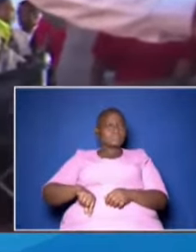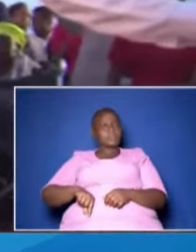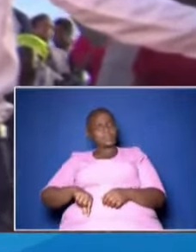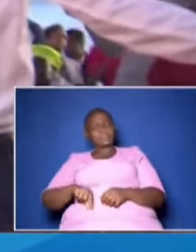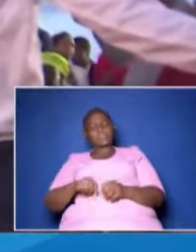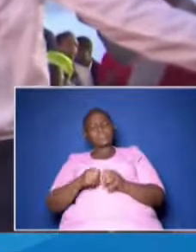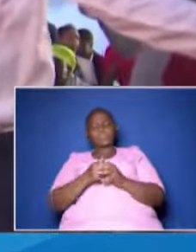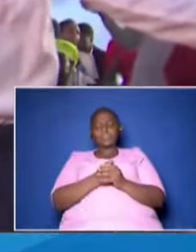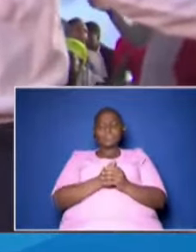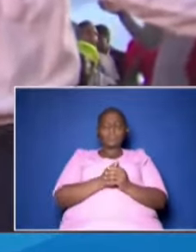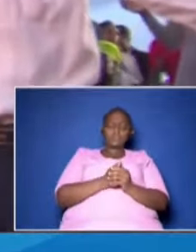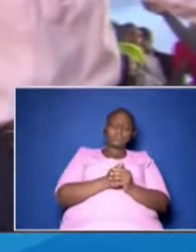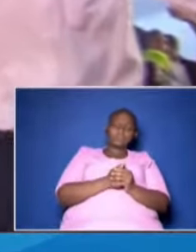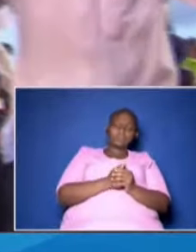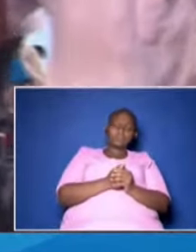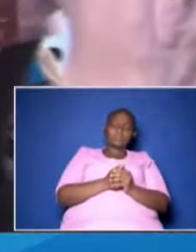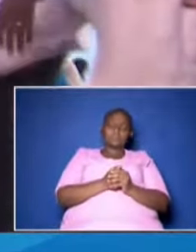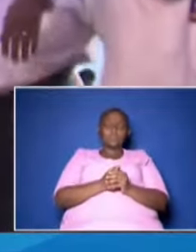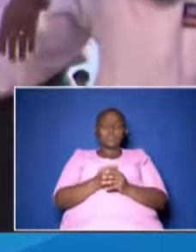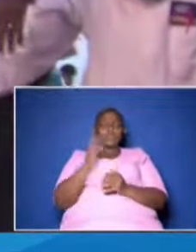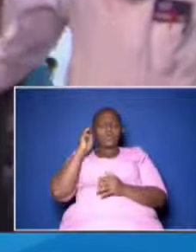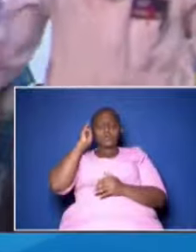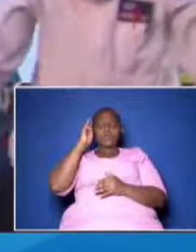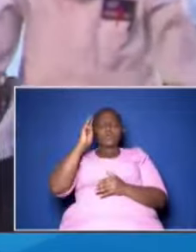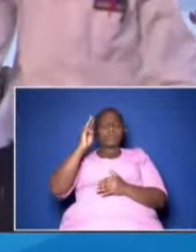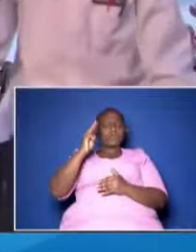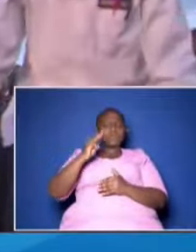kingdoms all pass away